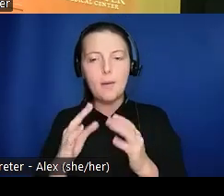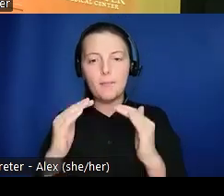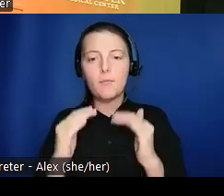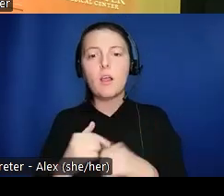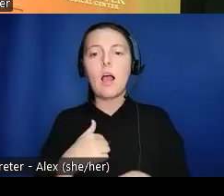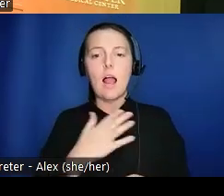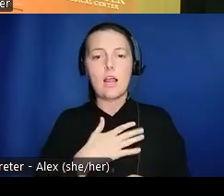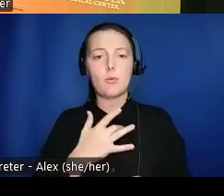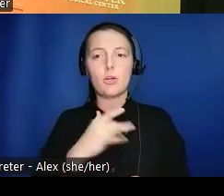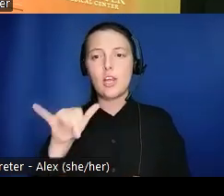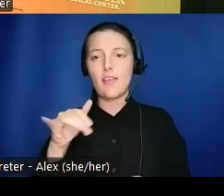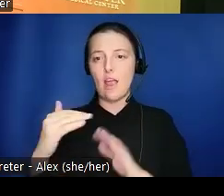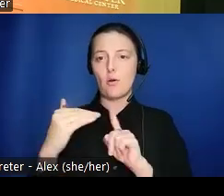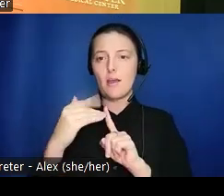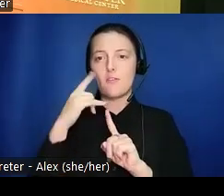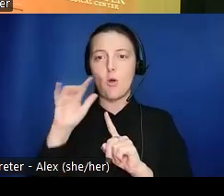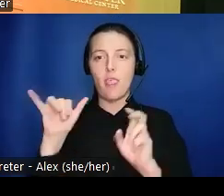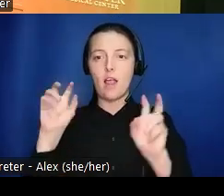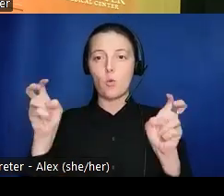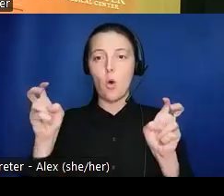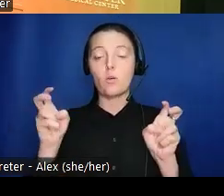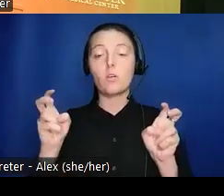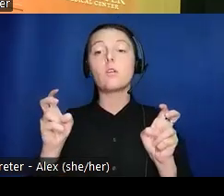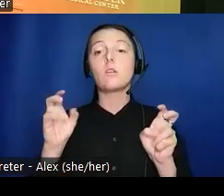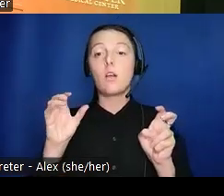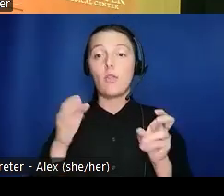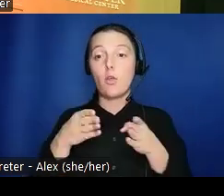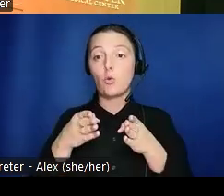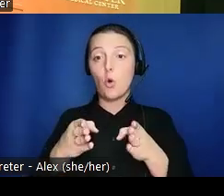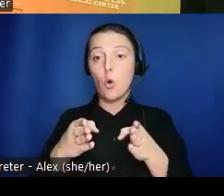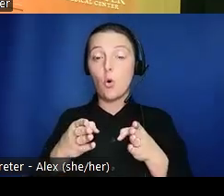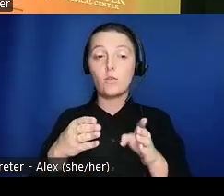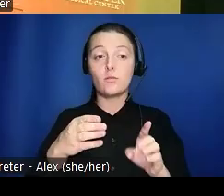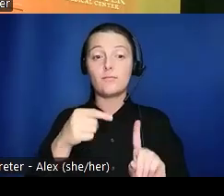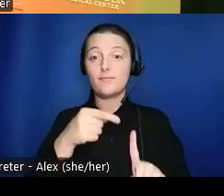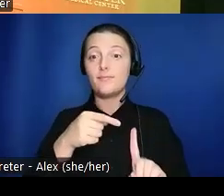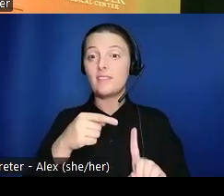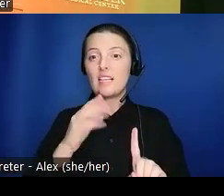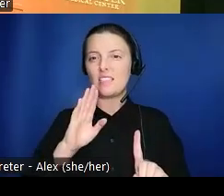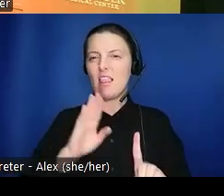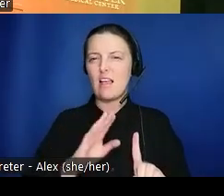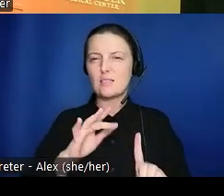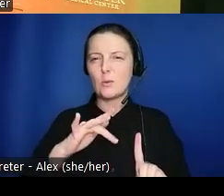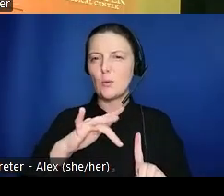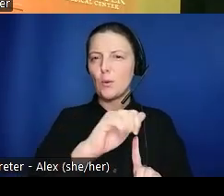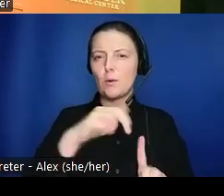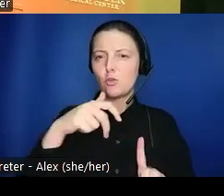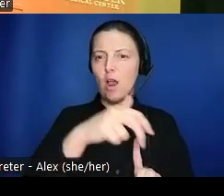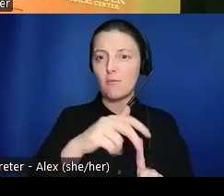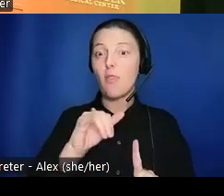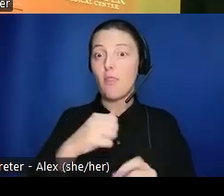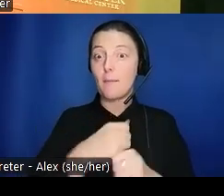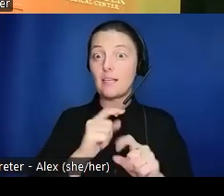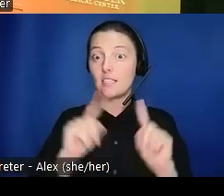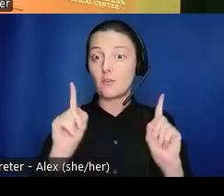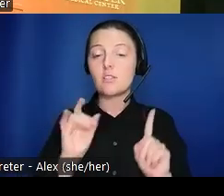difference. I think a huge part of having a successful career involves being part of a professional community that takes action in local, state, and national